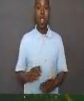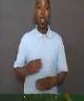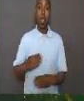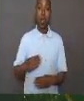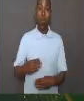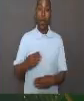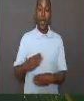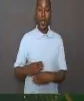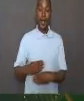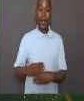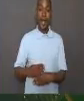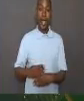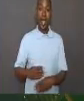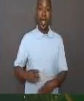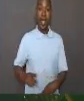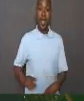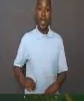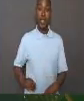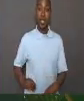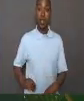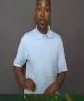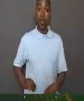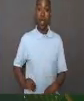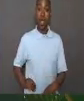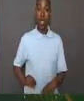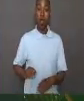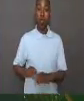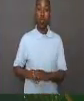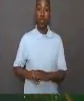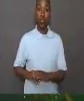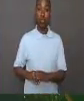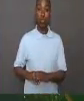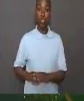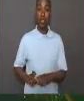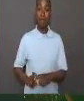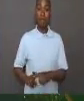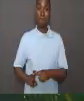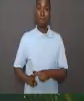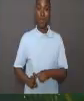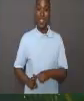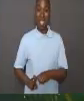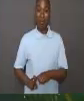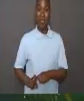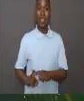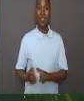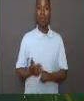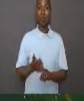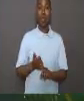of the intestine with suction hooks that are on their head.